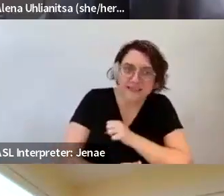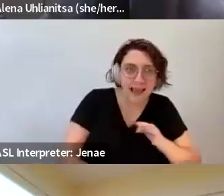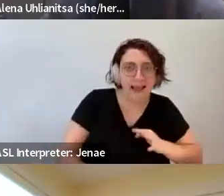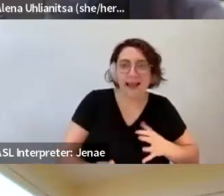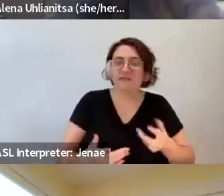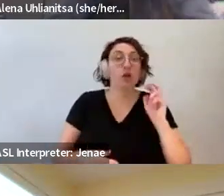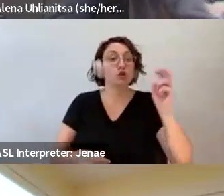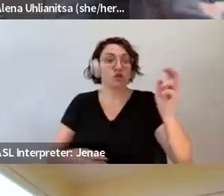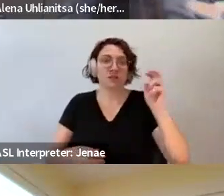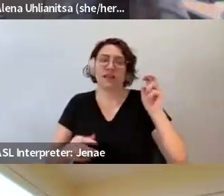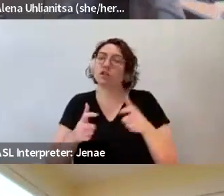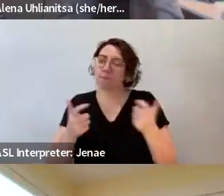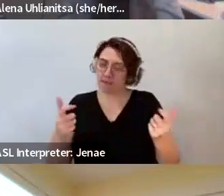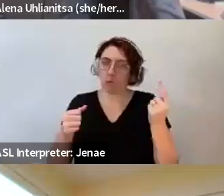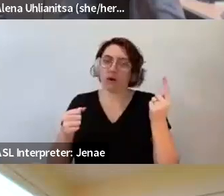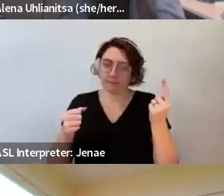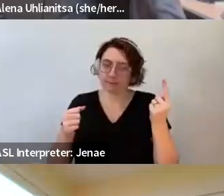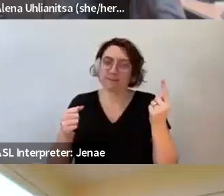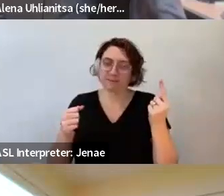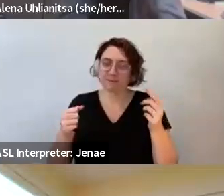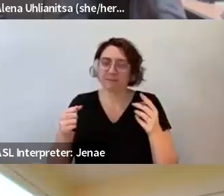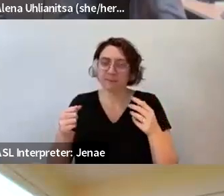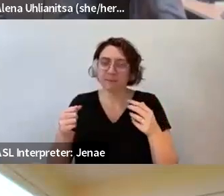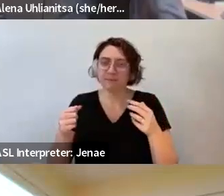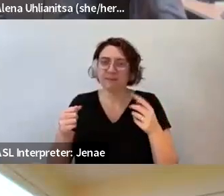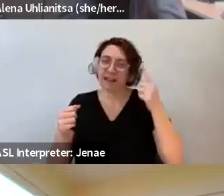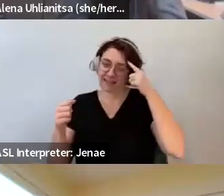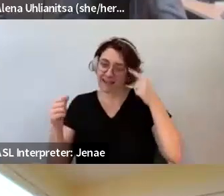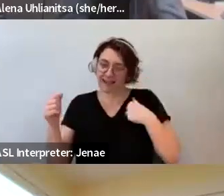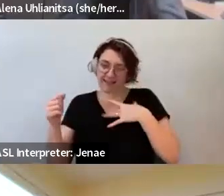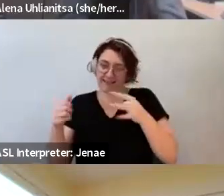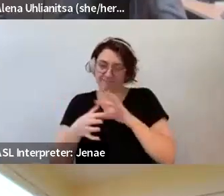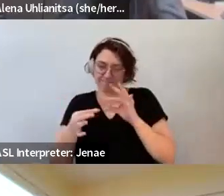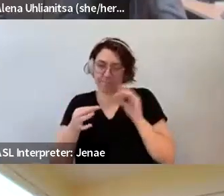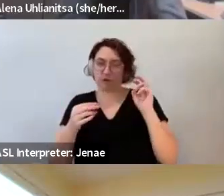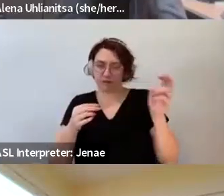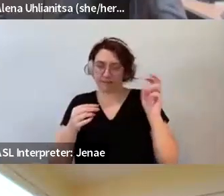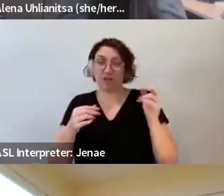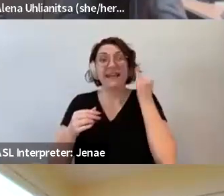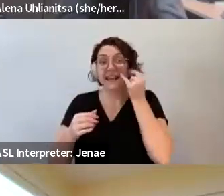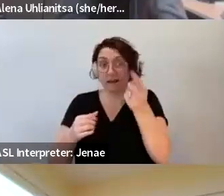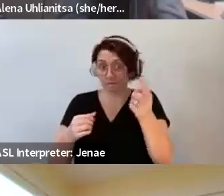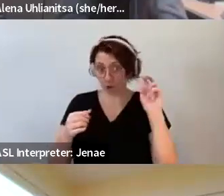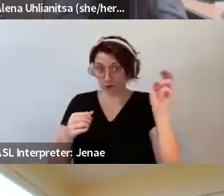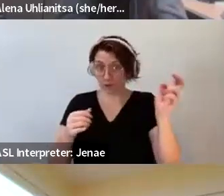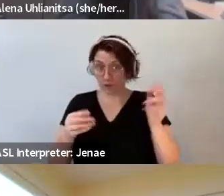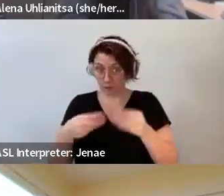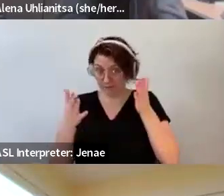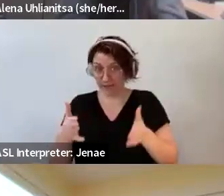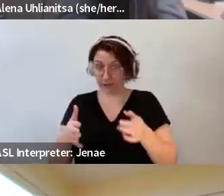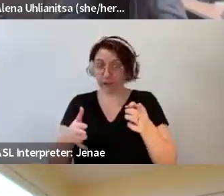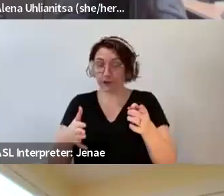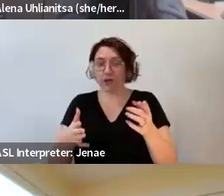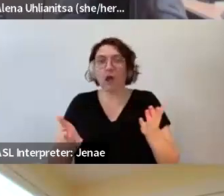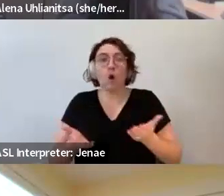is obviously a huge one. I think what I'd like to say something on transportation. If you're a transportation provider, the